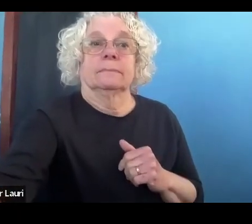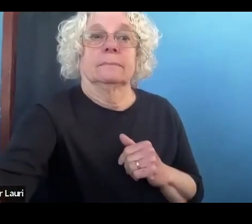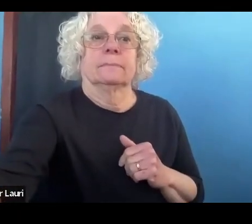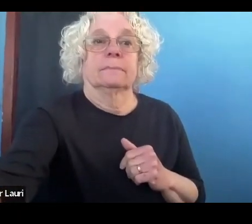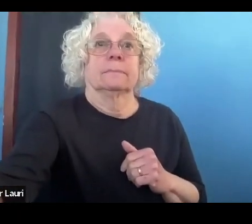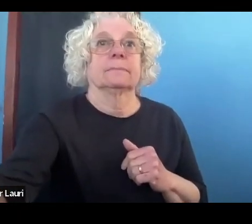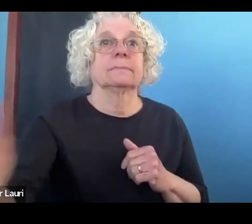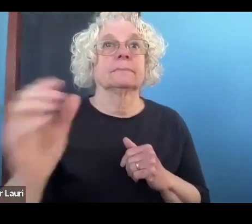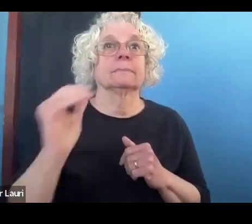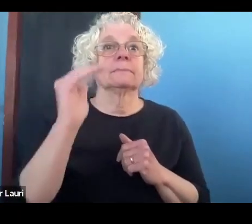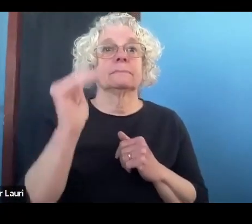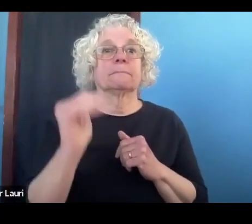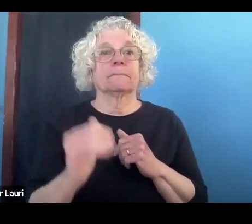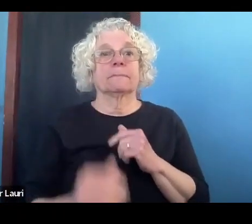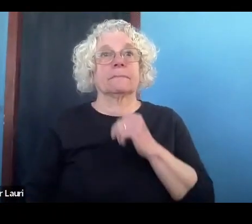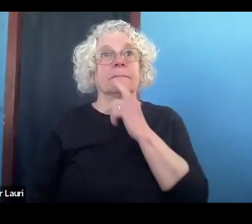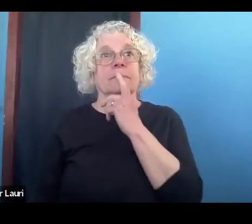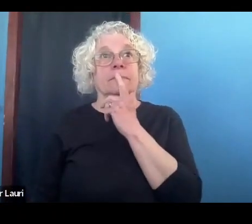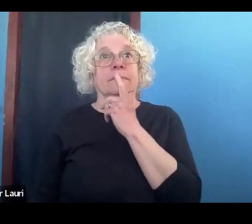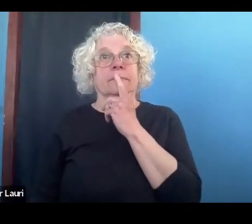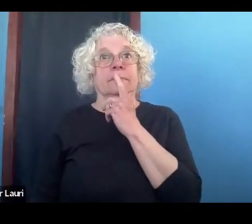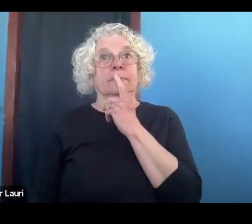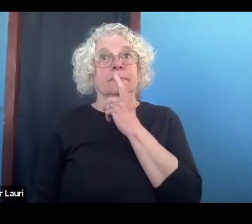Next slide, please.